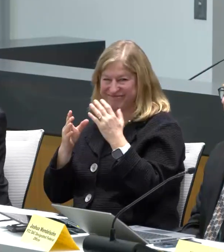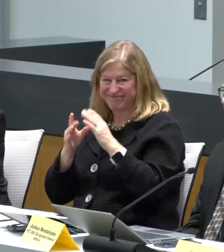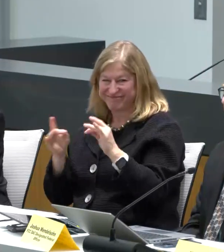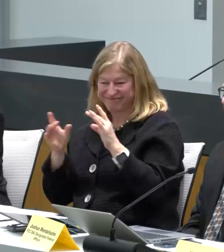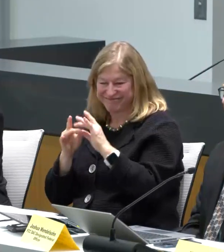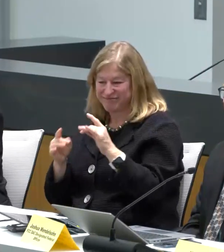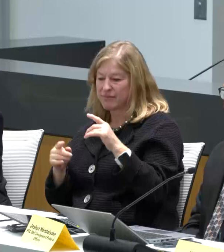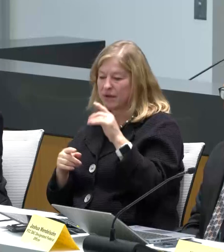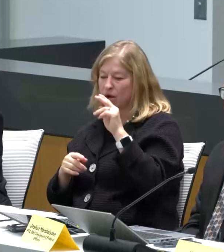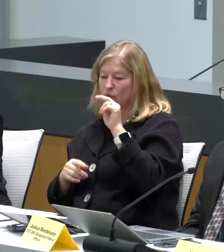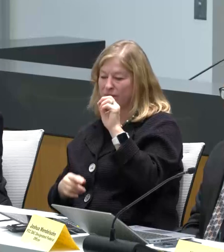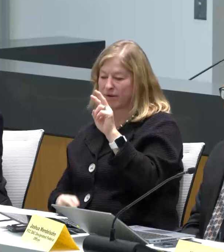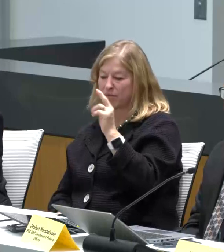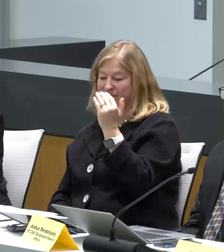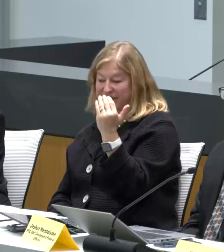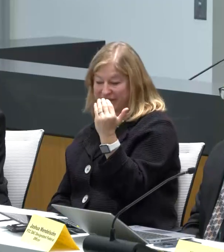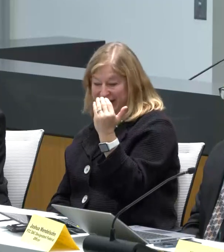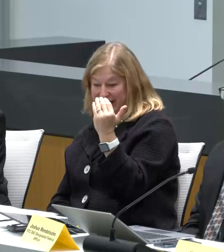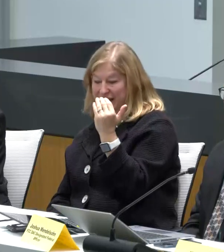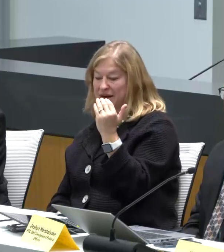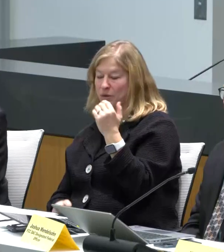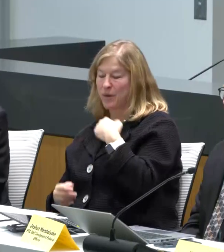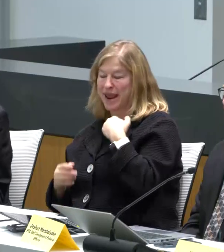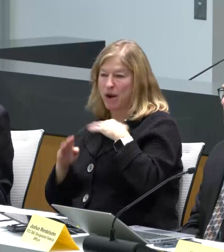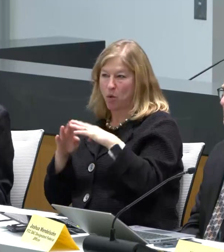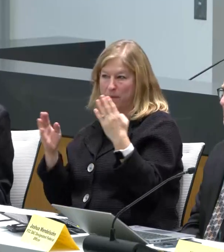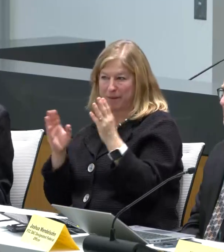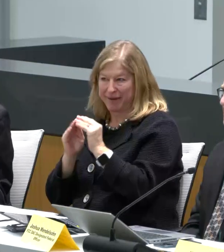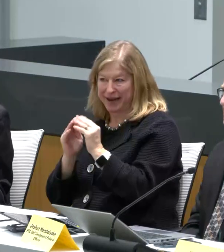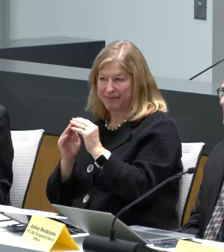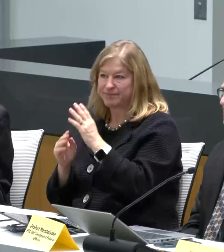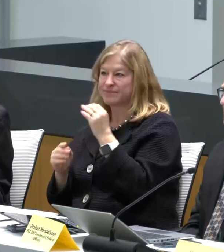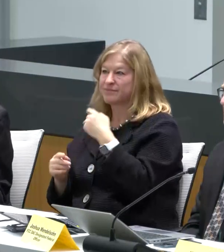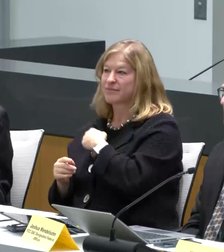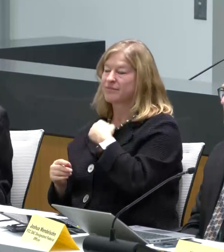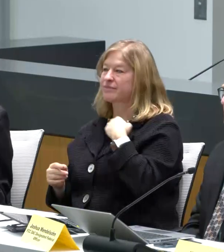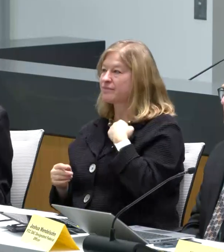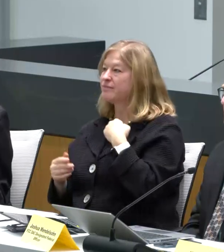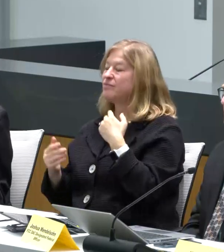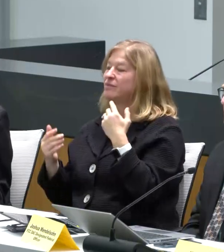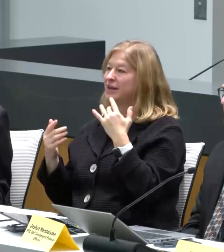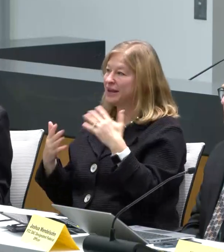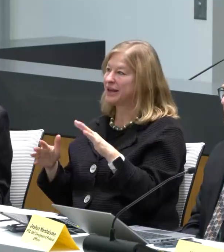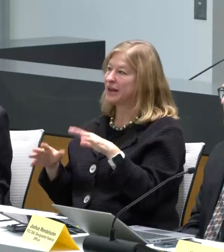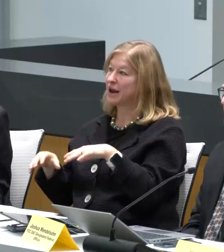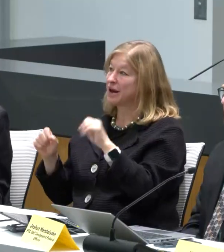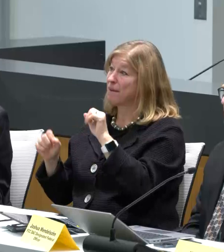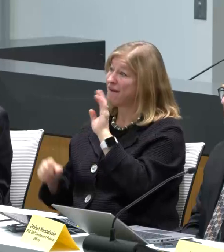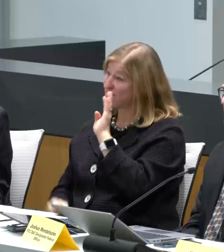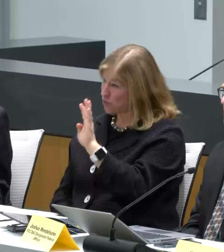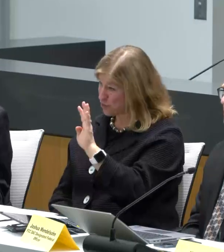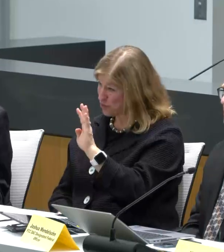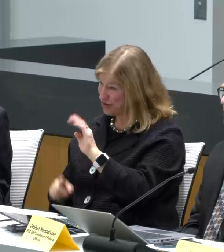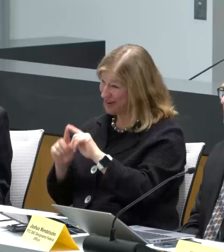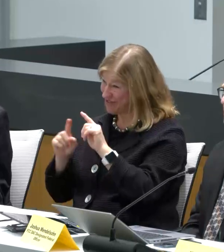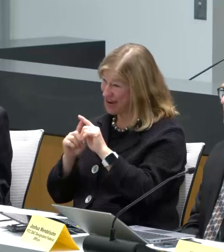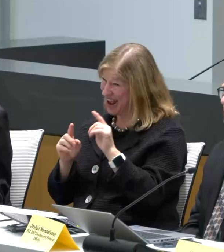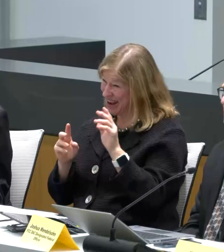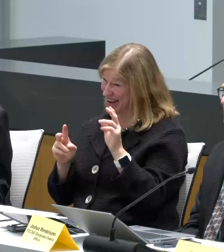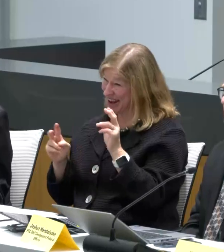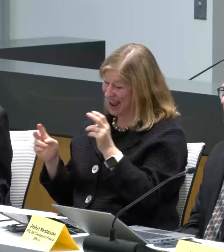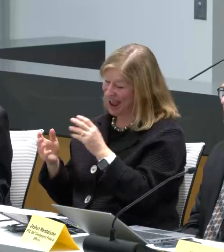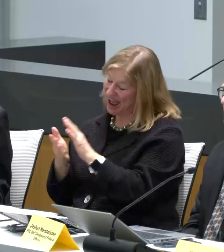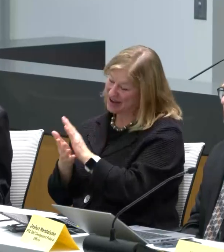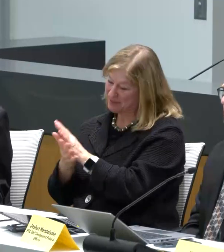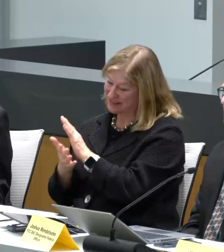Before I turn the floor back over to Michael, just one last comment. November 15th, we had an open meeting. We, during